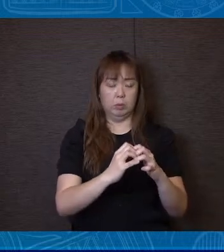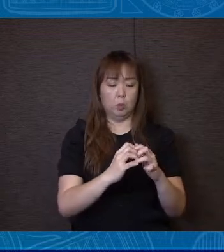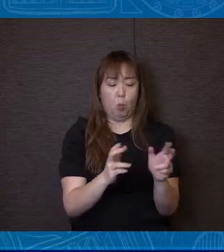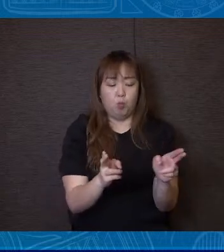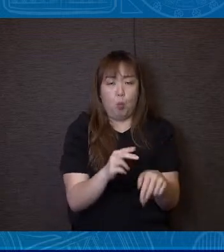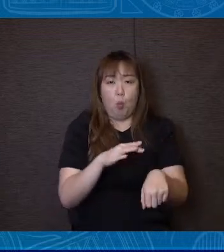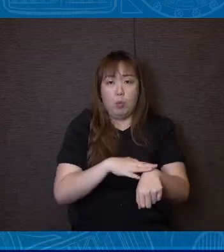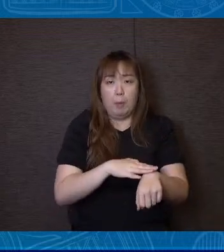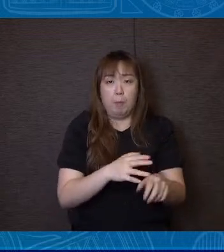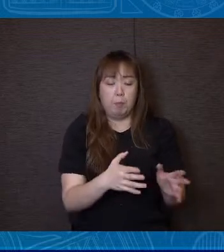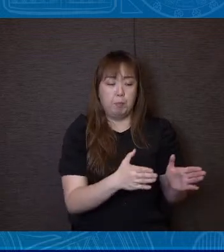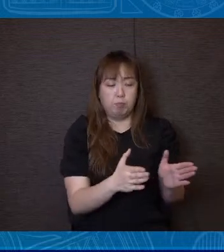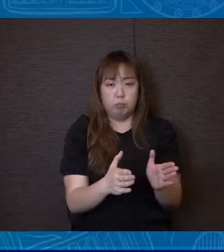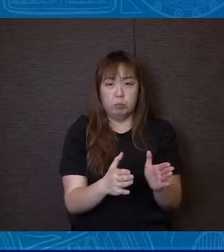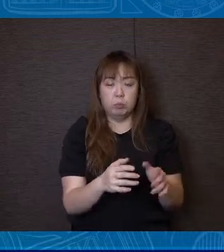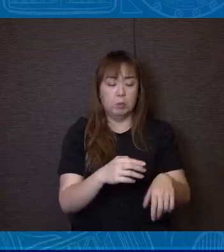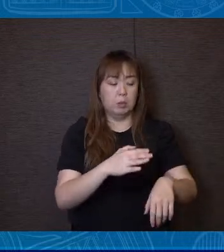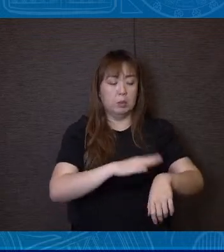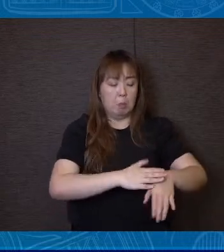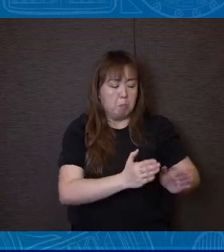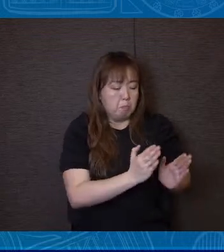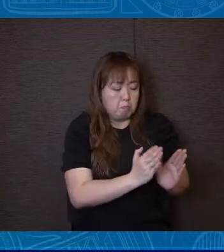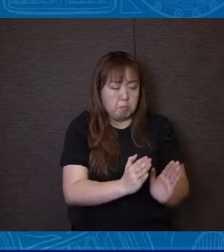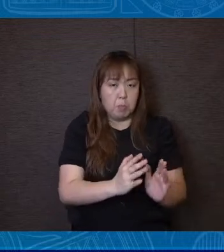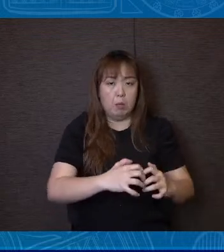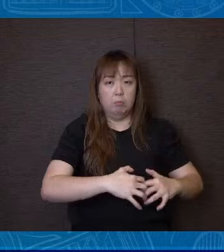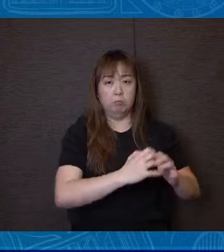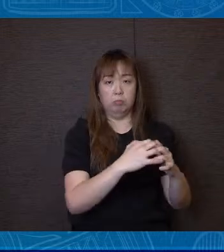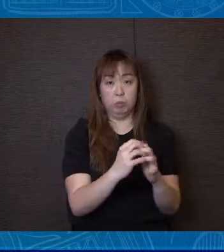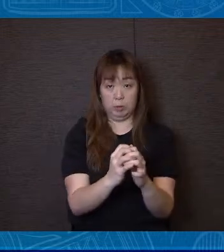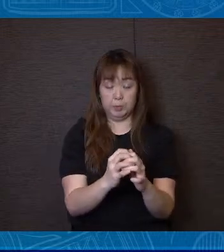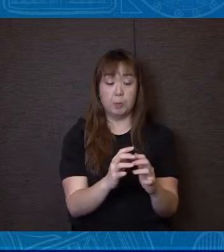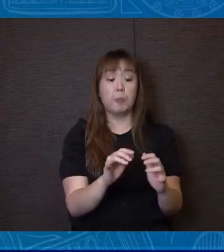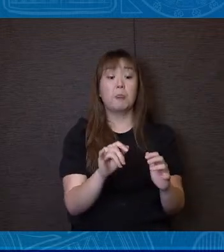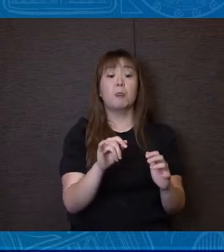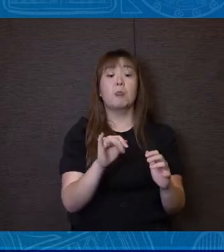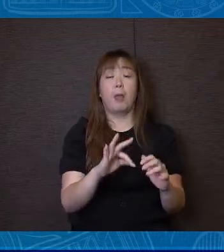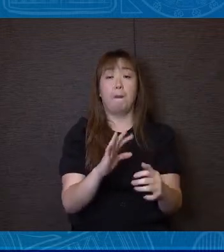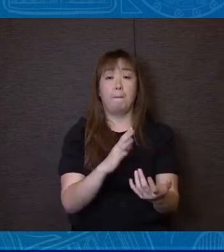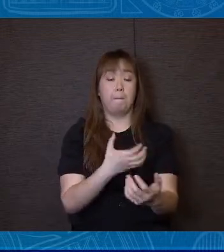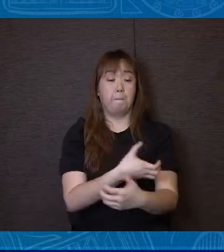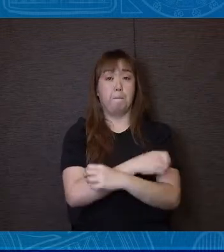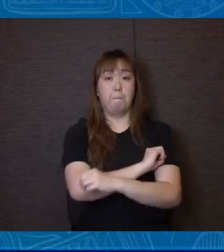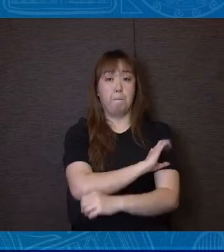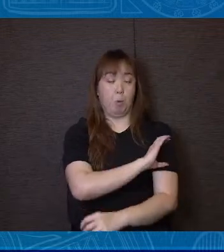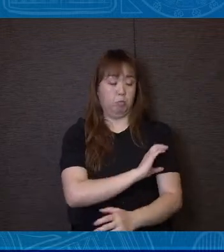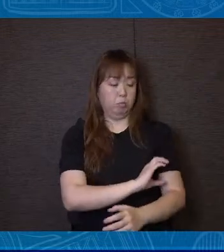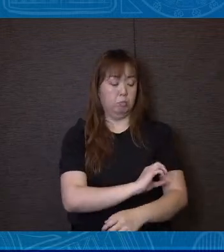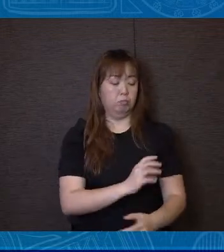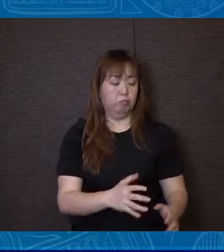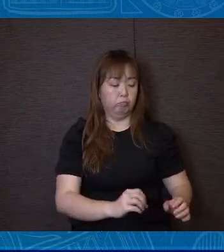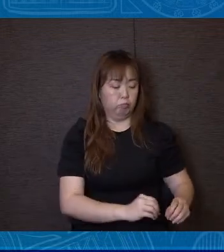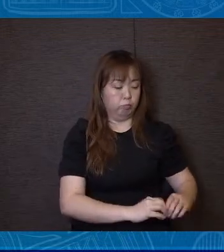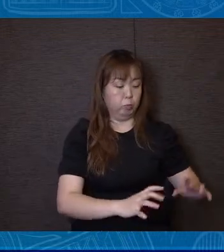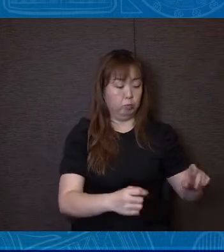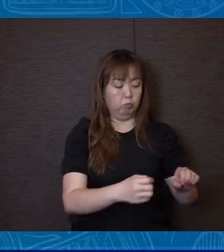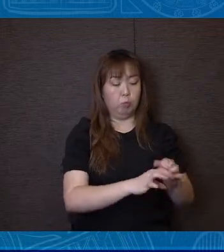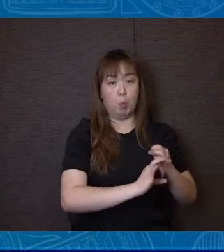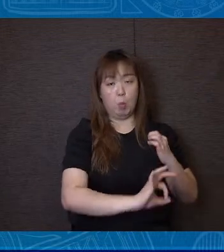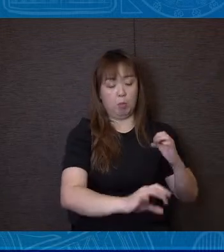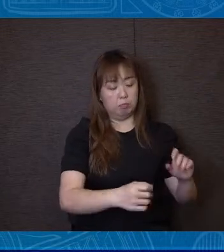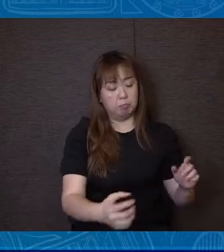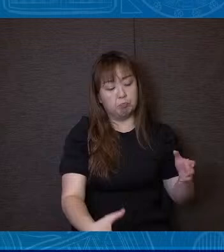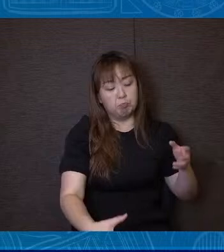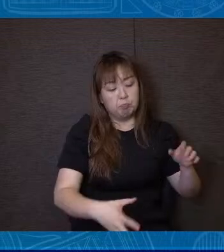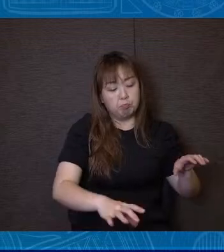time based on our restoration time objectives. But if we can't get the power back on, then we are running practically on gas and